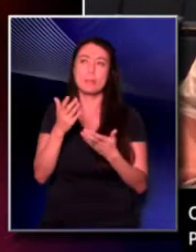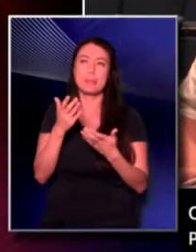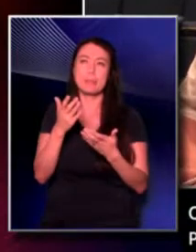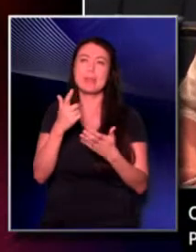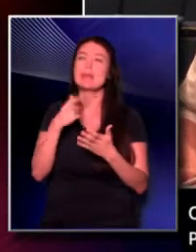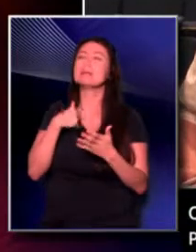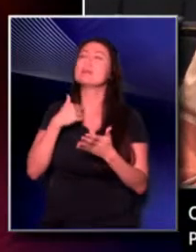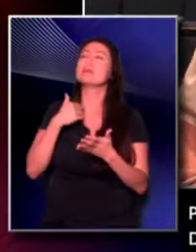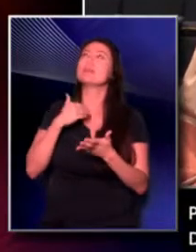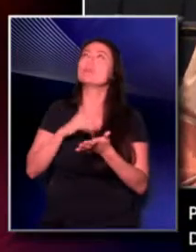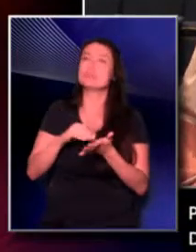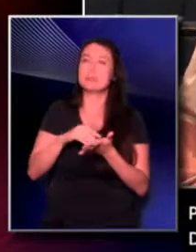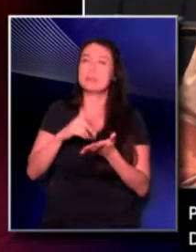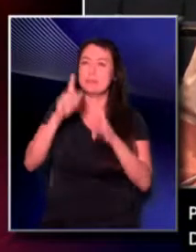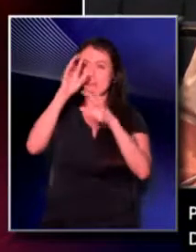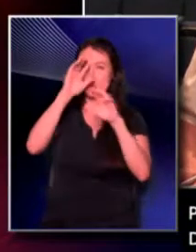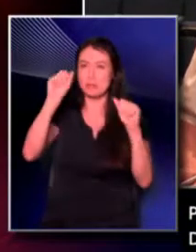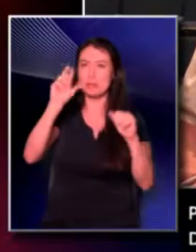Superintendent Reichman.